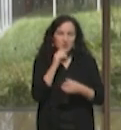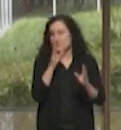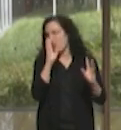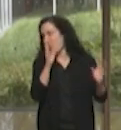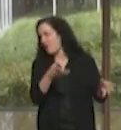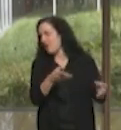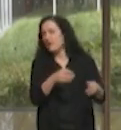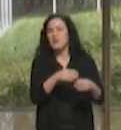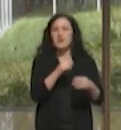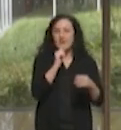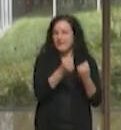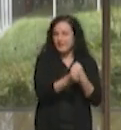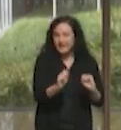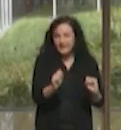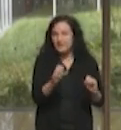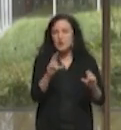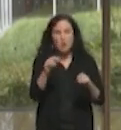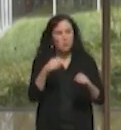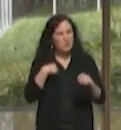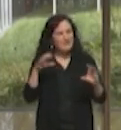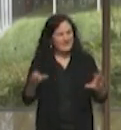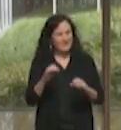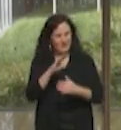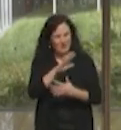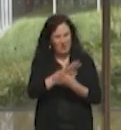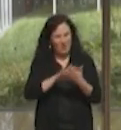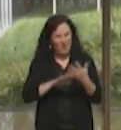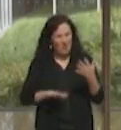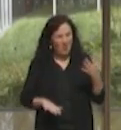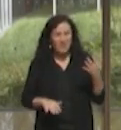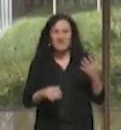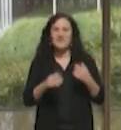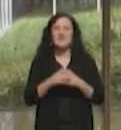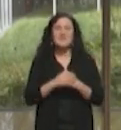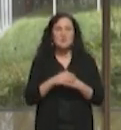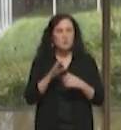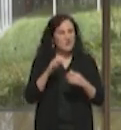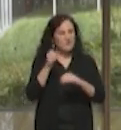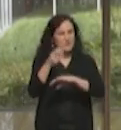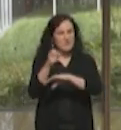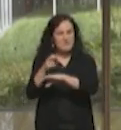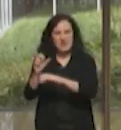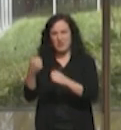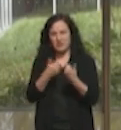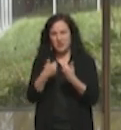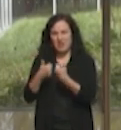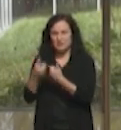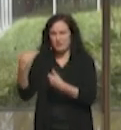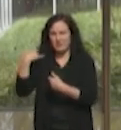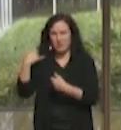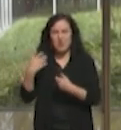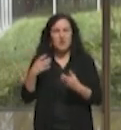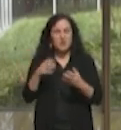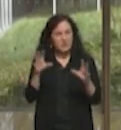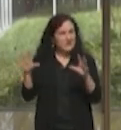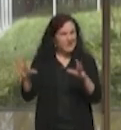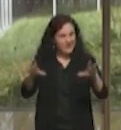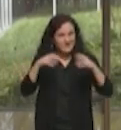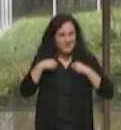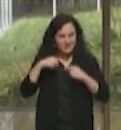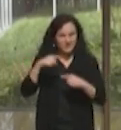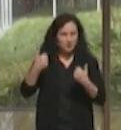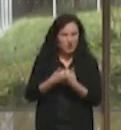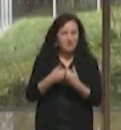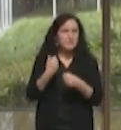situation that's not safe for them. We can do all this. We've taken on other challenges before, and I say today we take this on and make sure